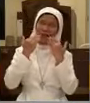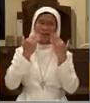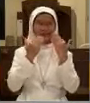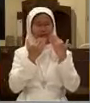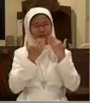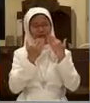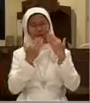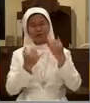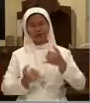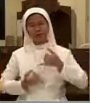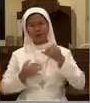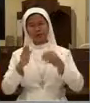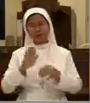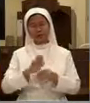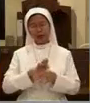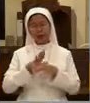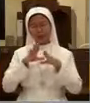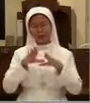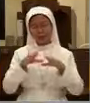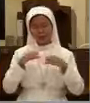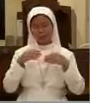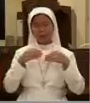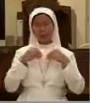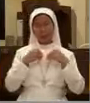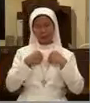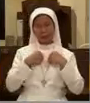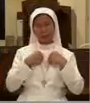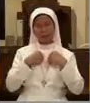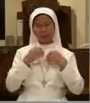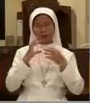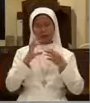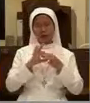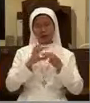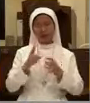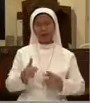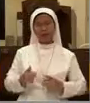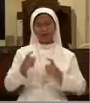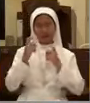and joyful acceptance of a gift,